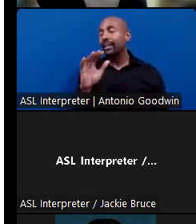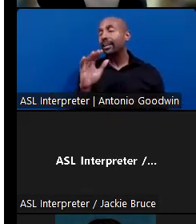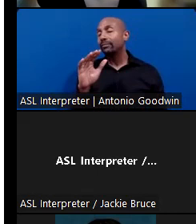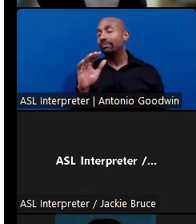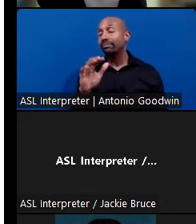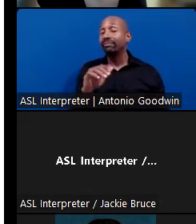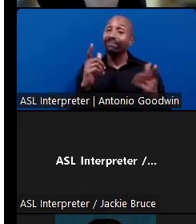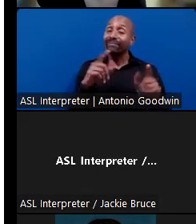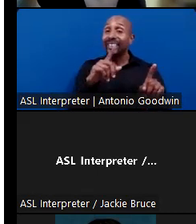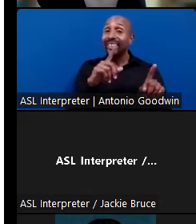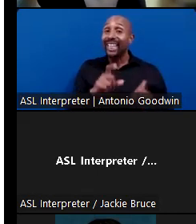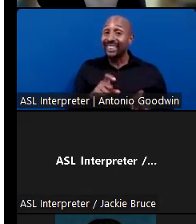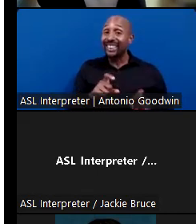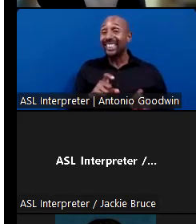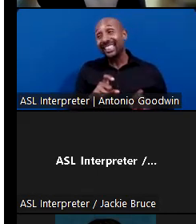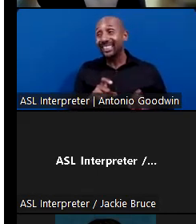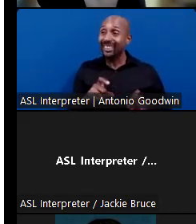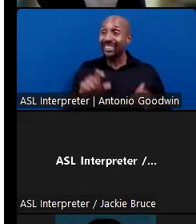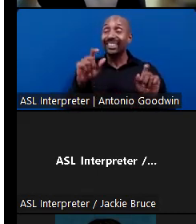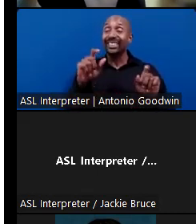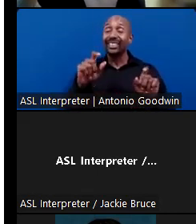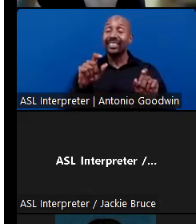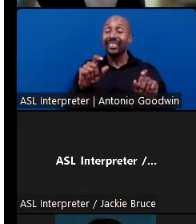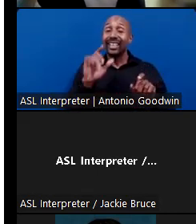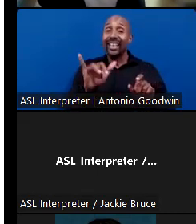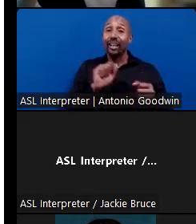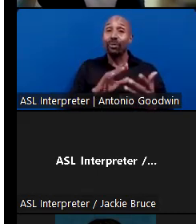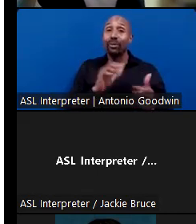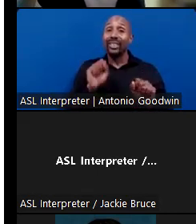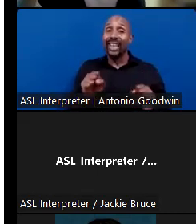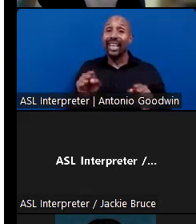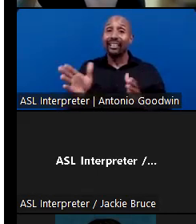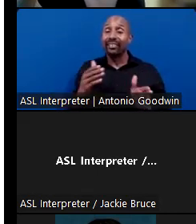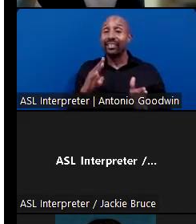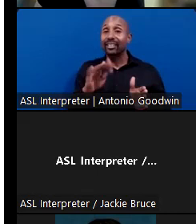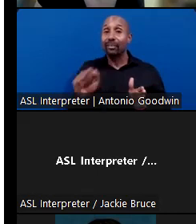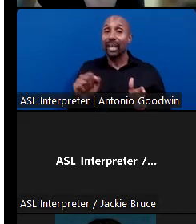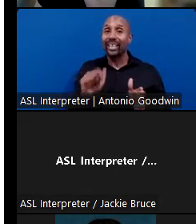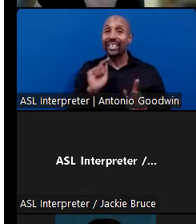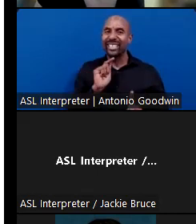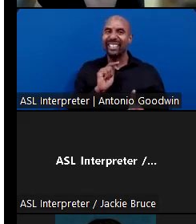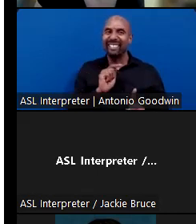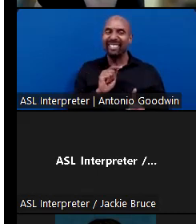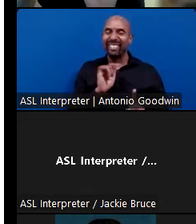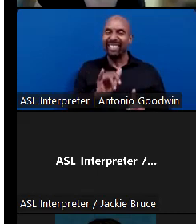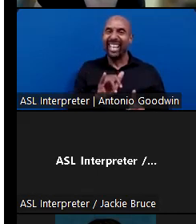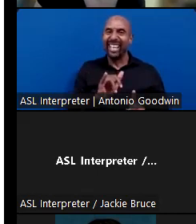testing behaviors may bias that trend and all of these trends. And